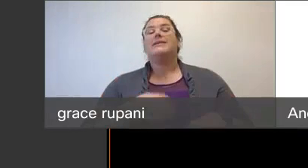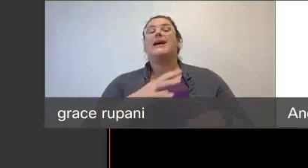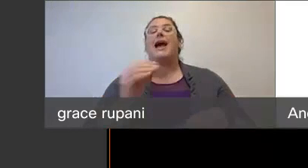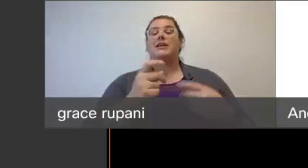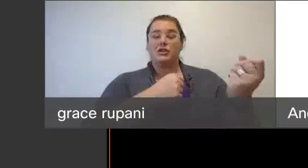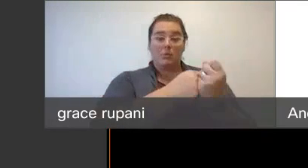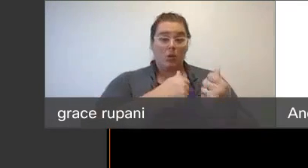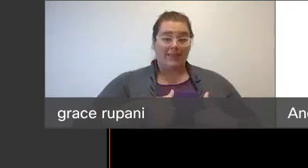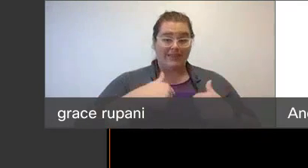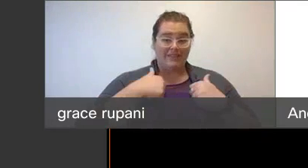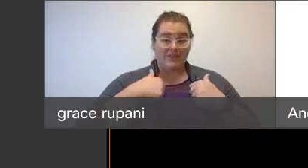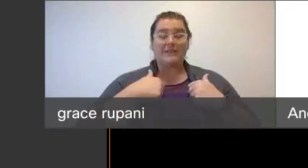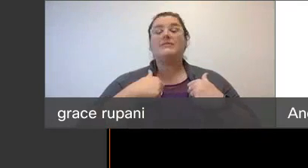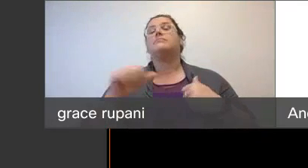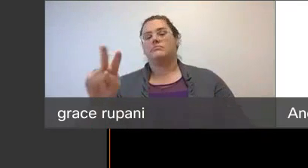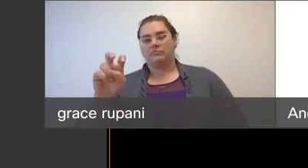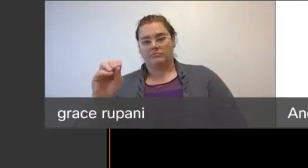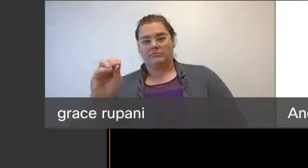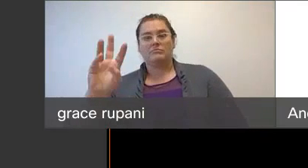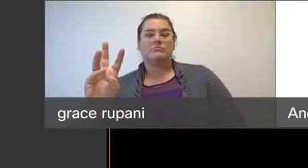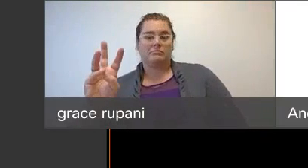living, 206.